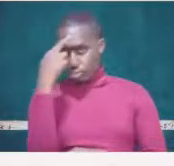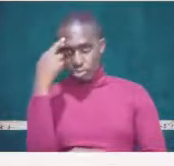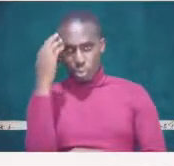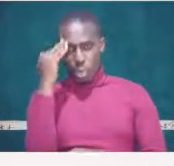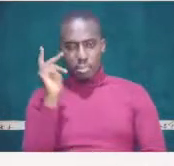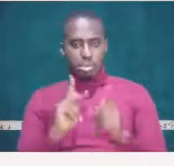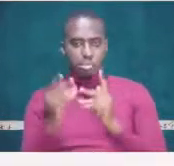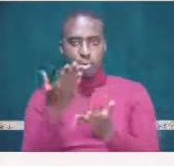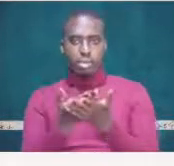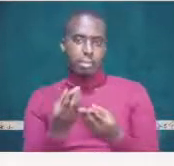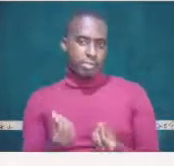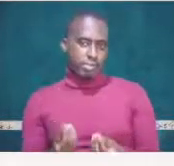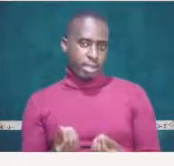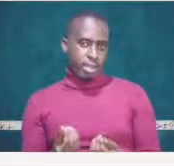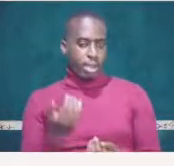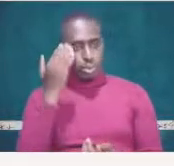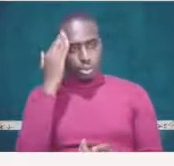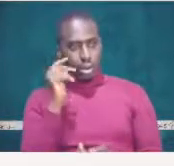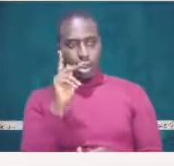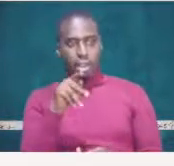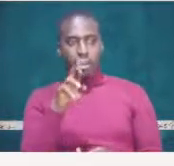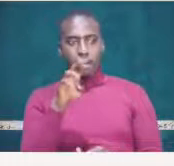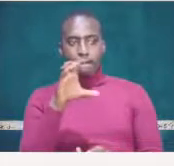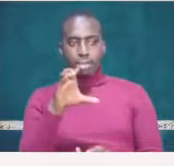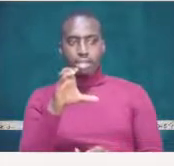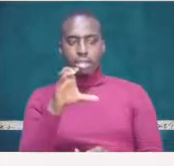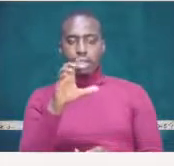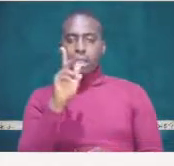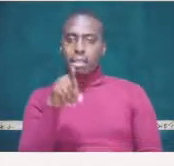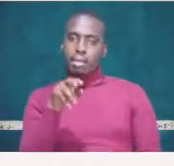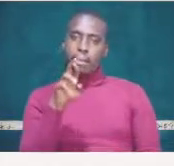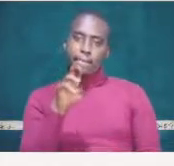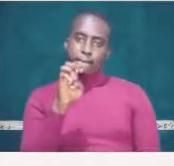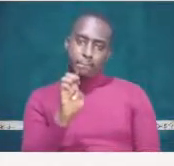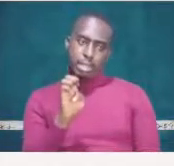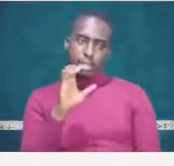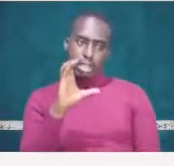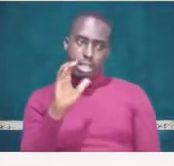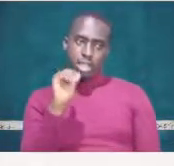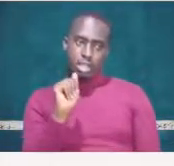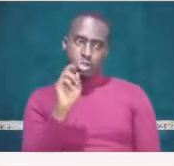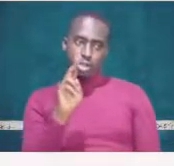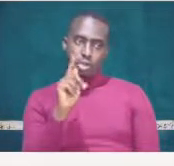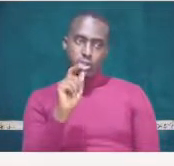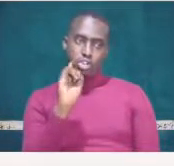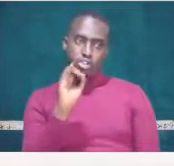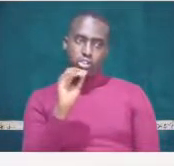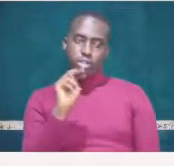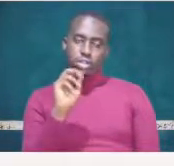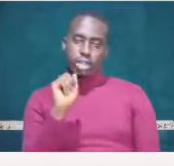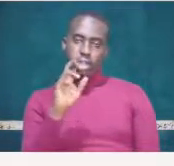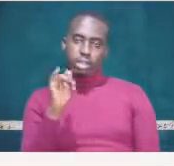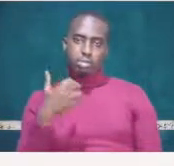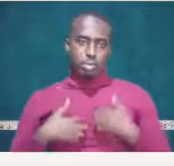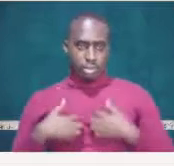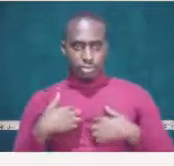why people demand for money, it is the precautionary motive. The precautionary motive. People demand for money to cater